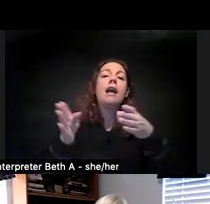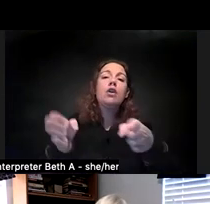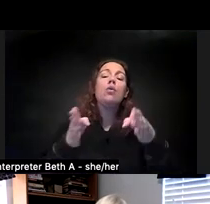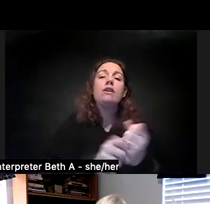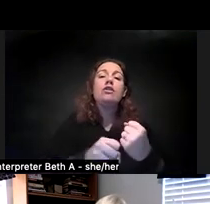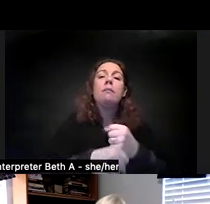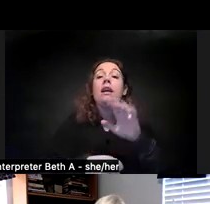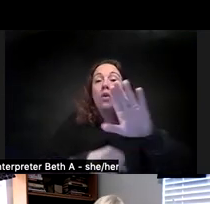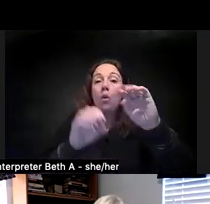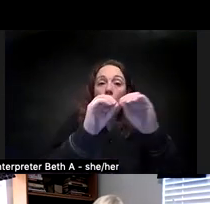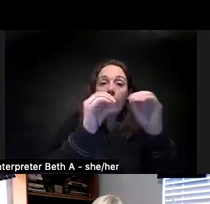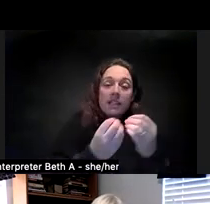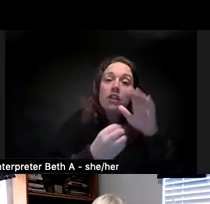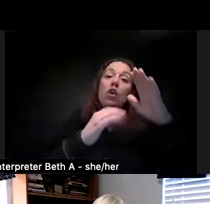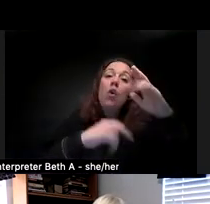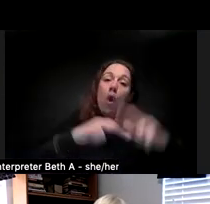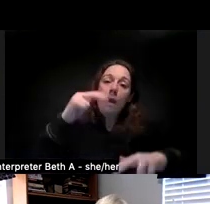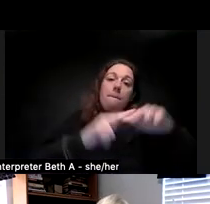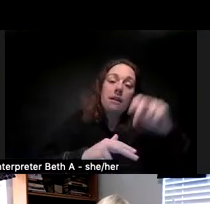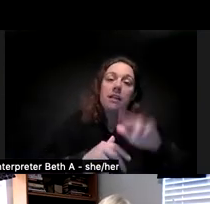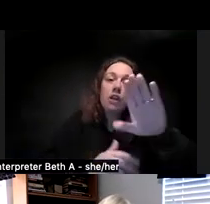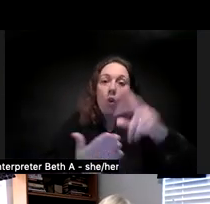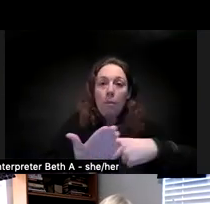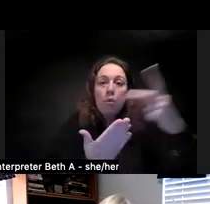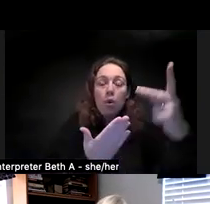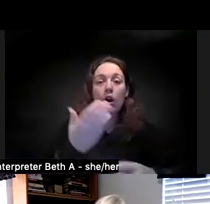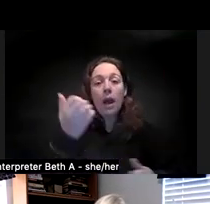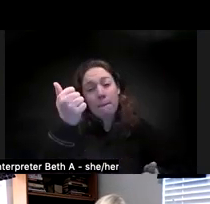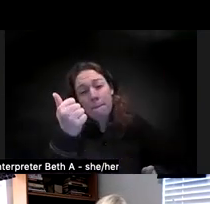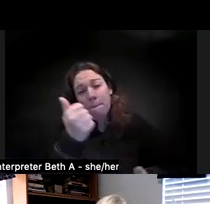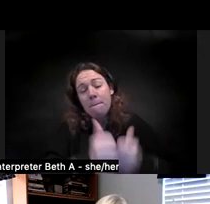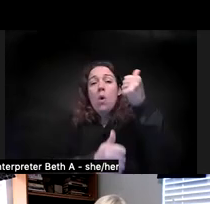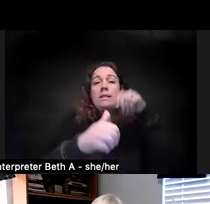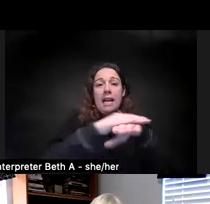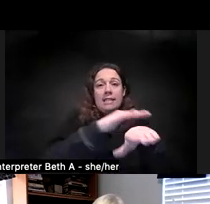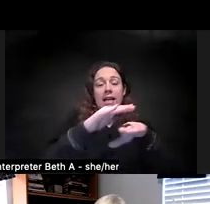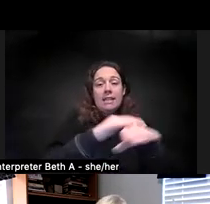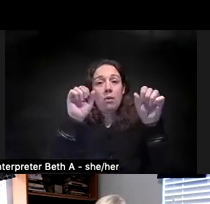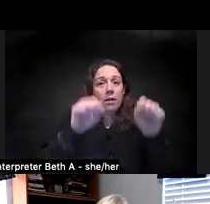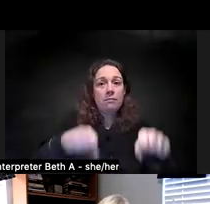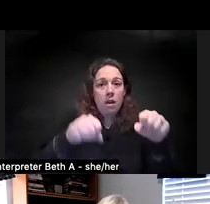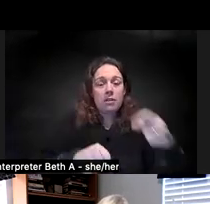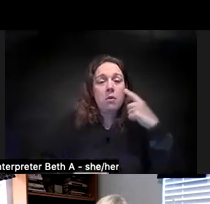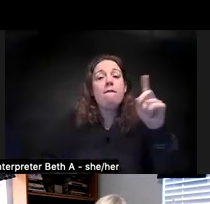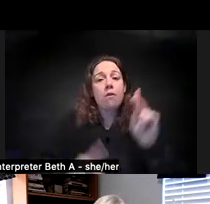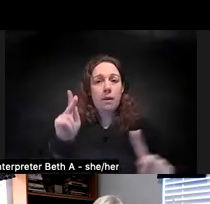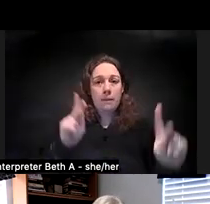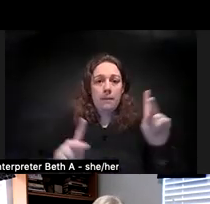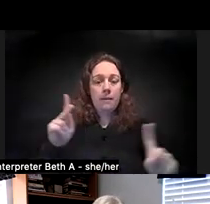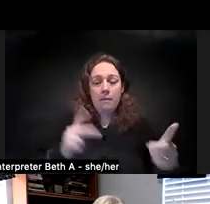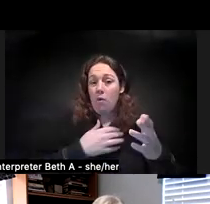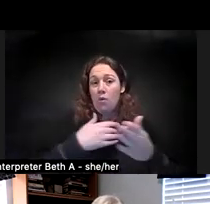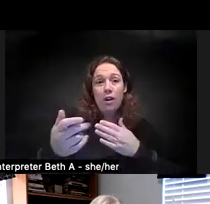accessible as possible to everyone so that they can come in with their families and friends, regardless of whether families and friends